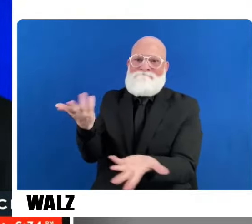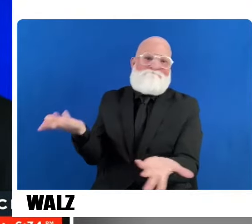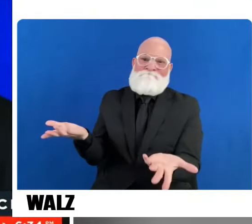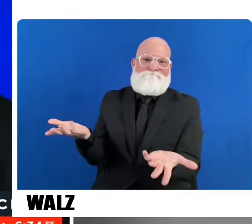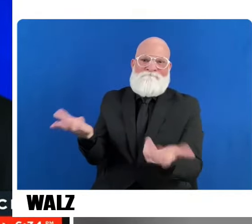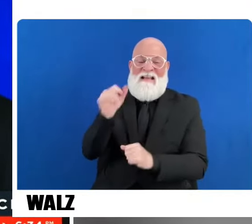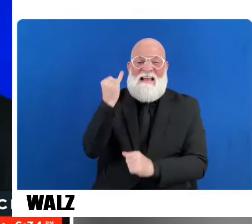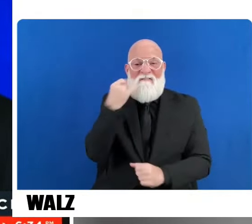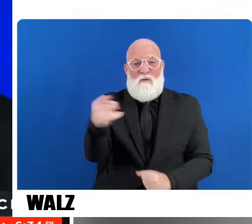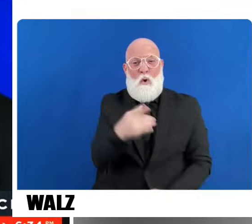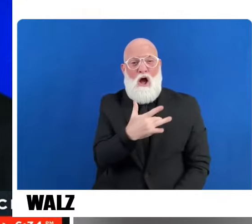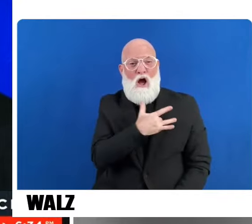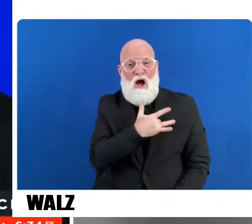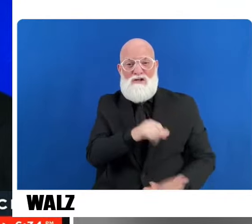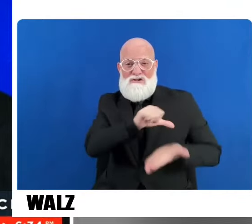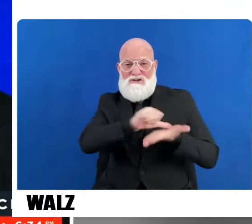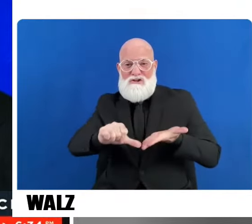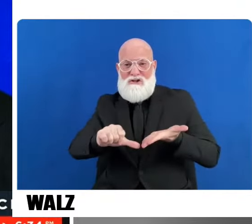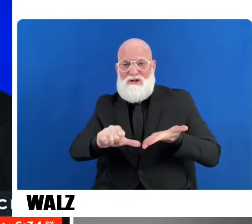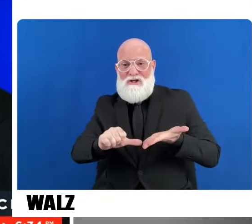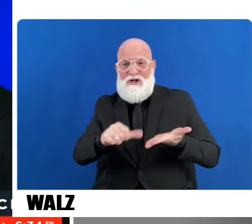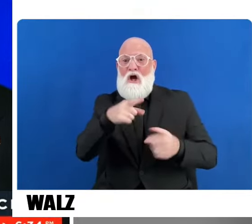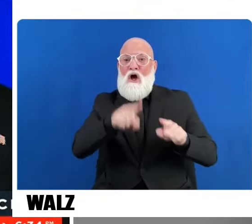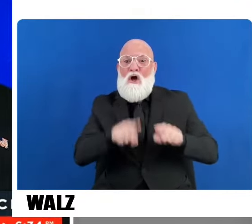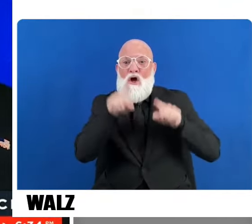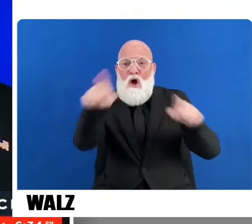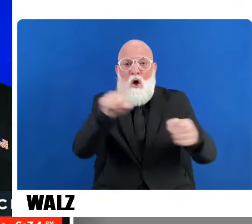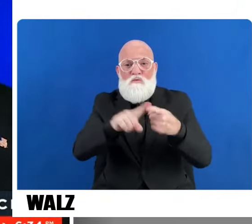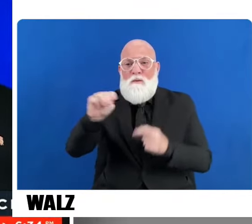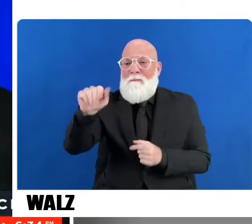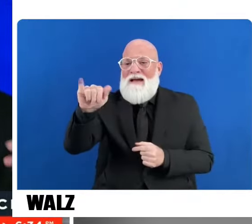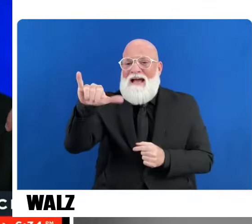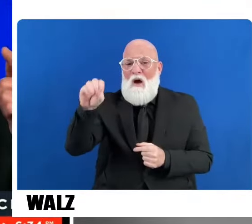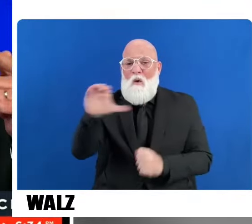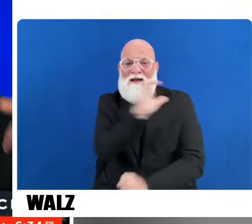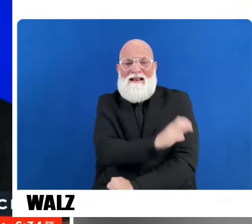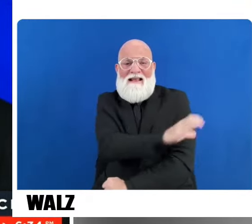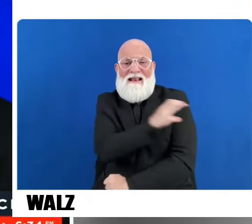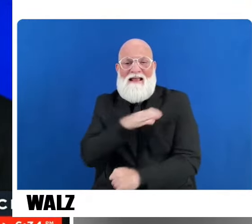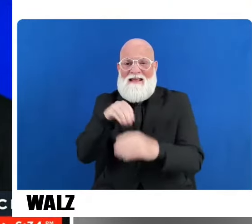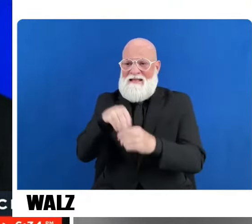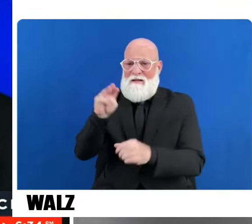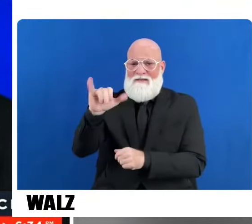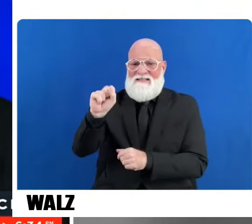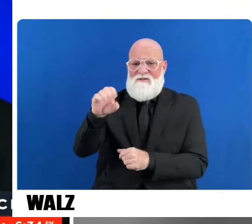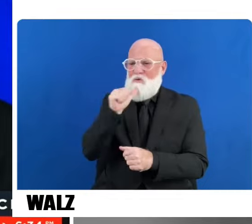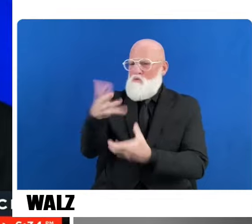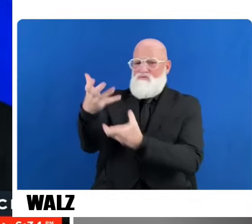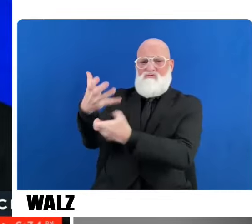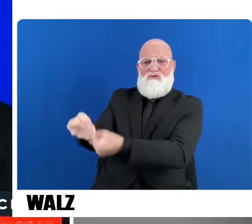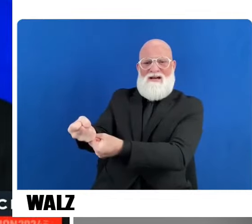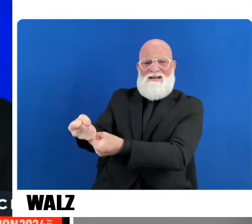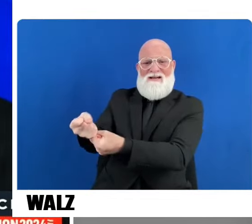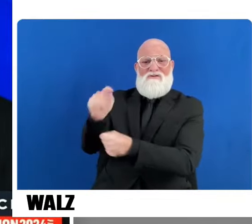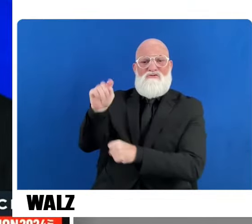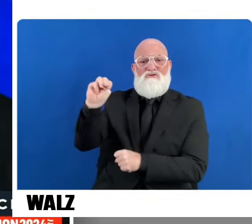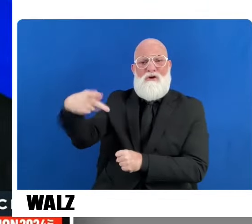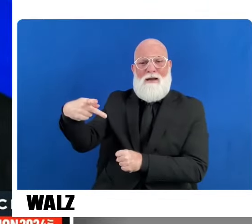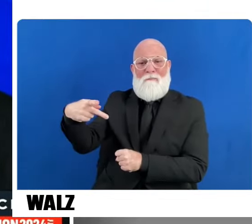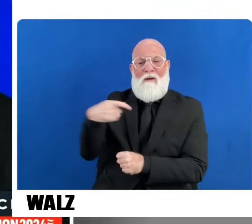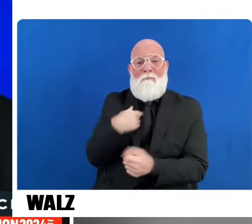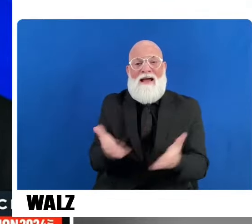listen to the people at the Mayo Clinic in Rochester, Minnesota, not Donald Trump. And the same thing goes with this. And I ask you out there, teachers, nurses,